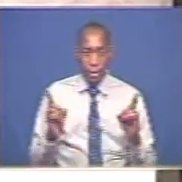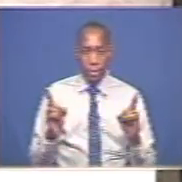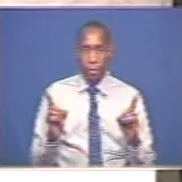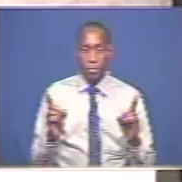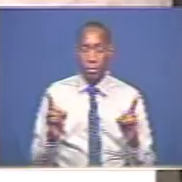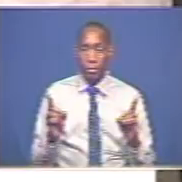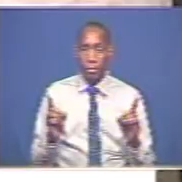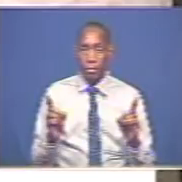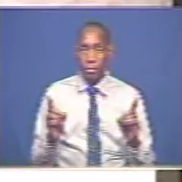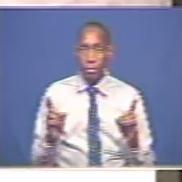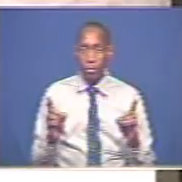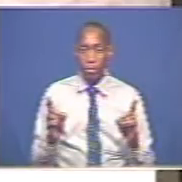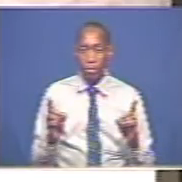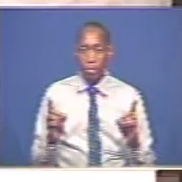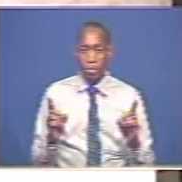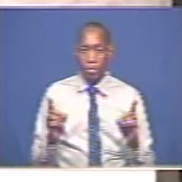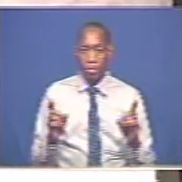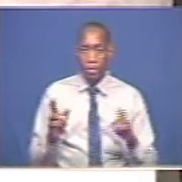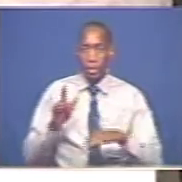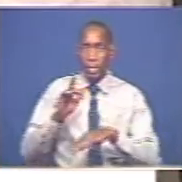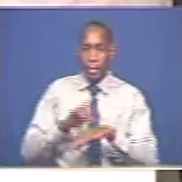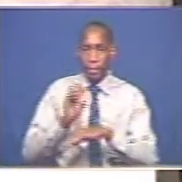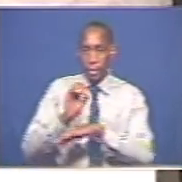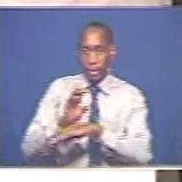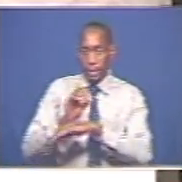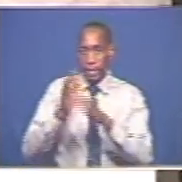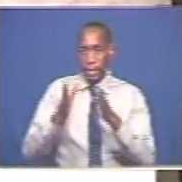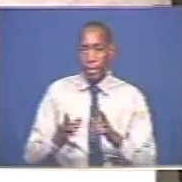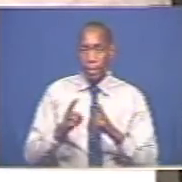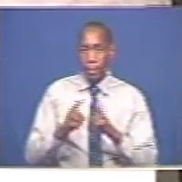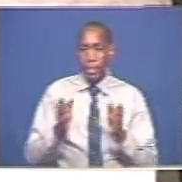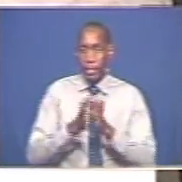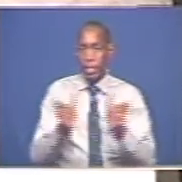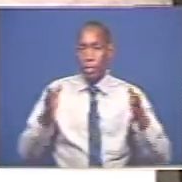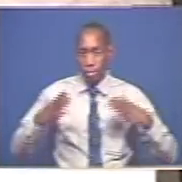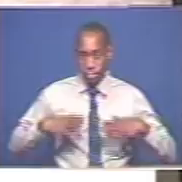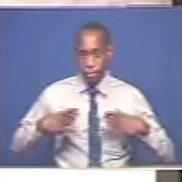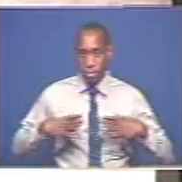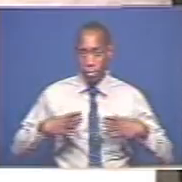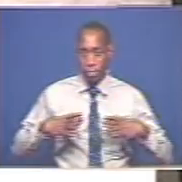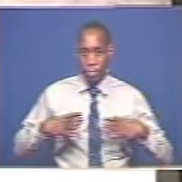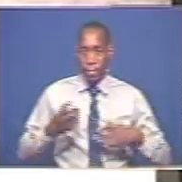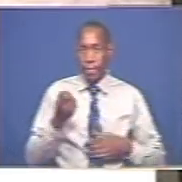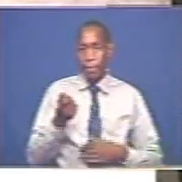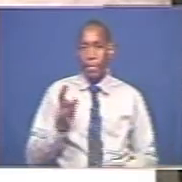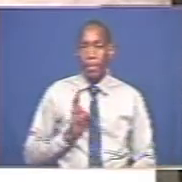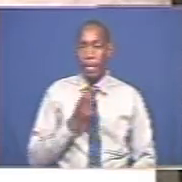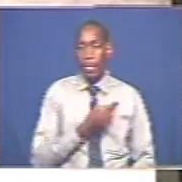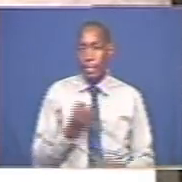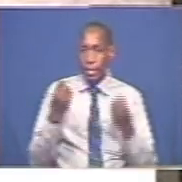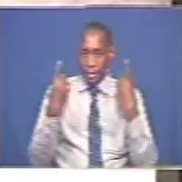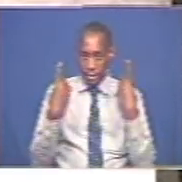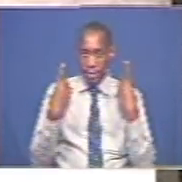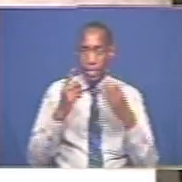unfortunately, not only does this affect counselors, but the general population, mm-hmm, very few of us would understand